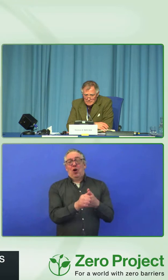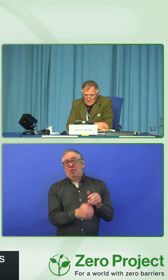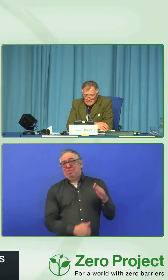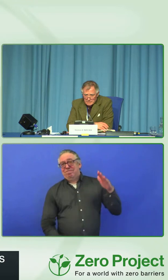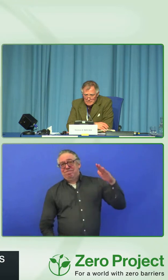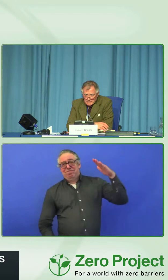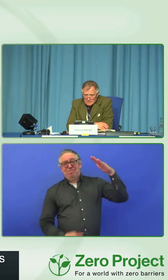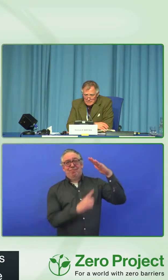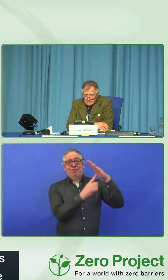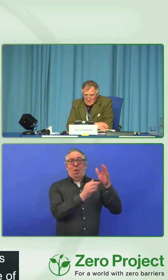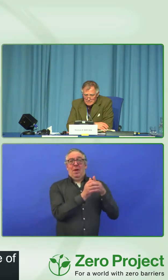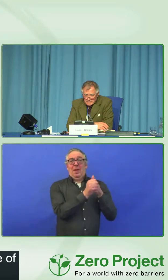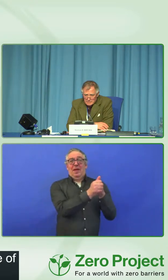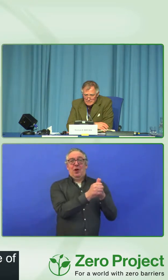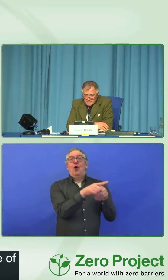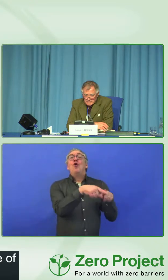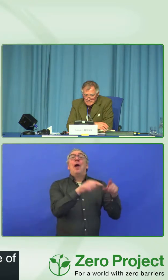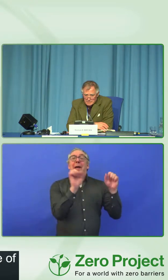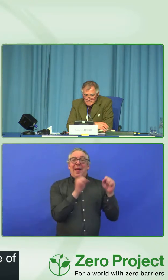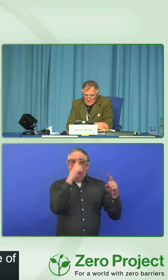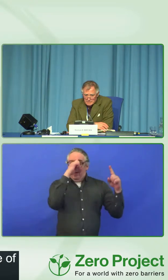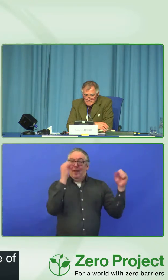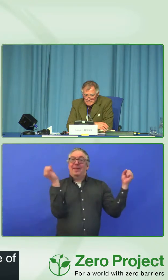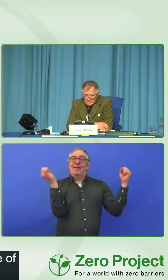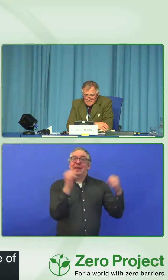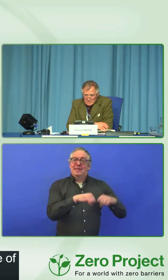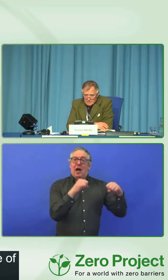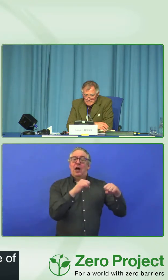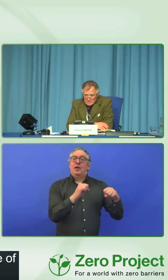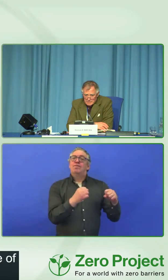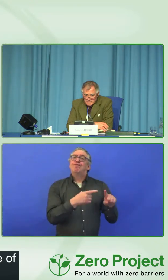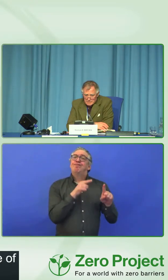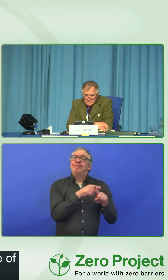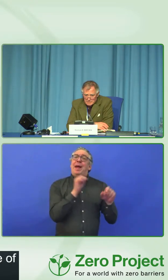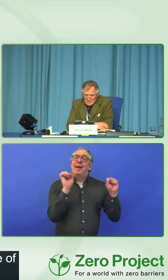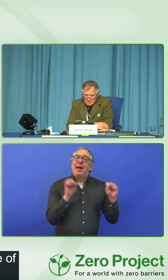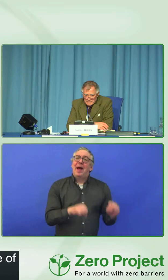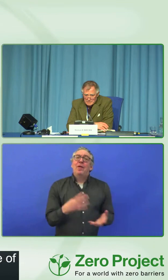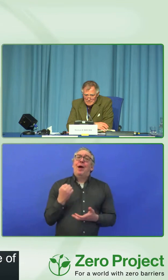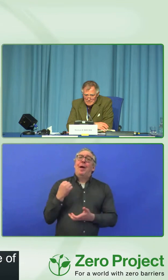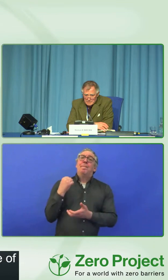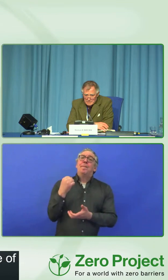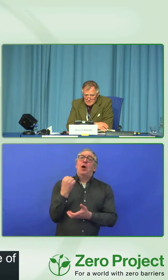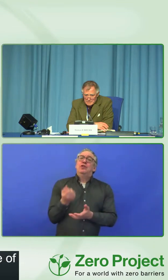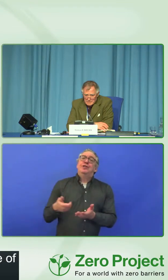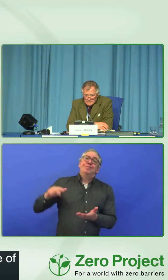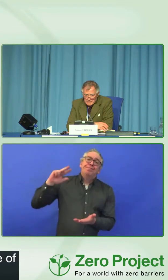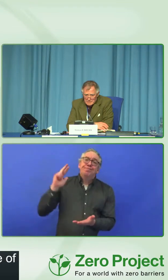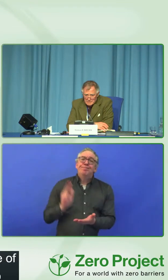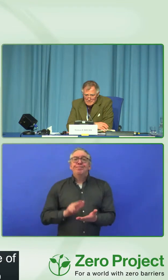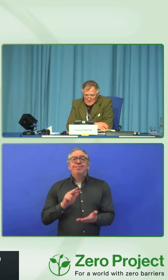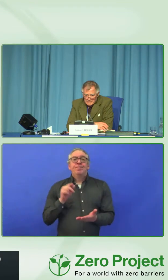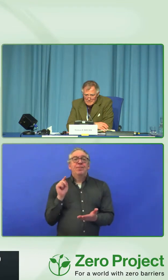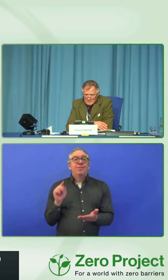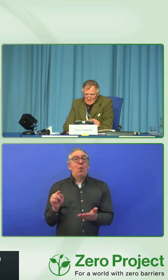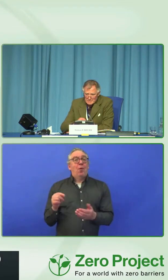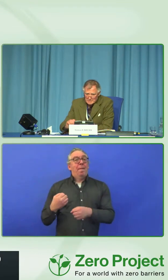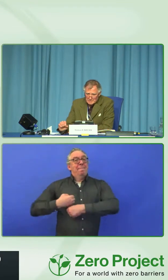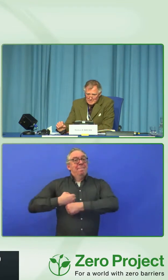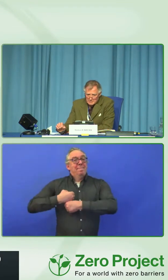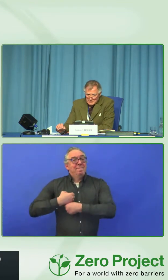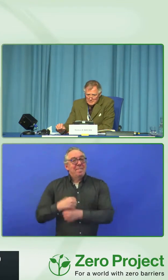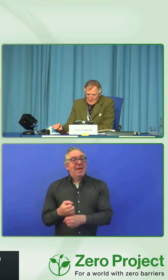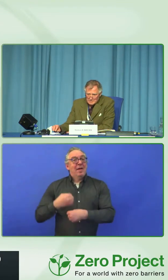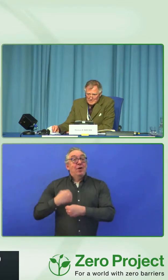can approve the cost to build this inclusive factory. So yeah,